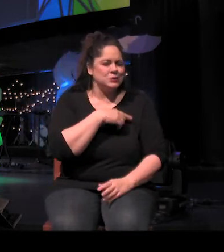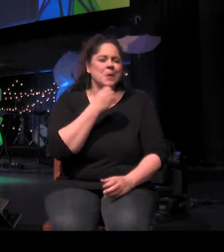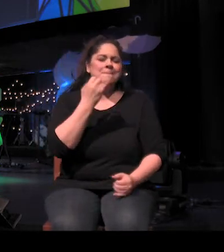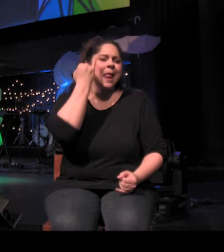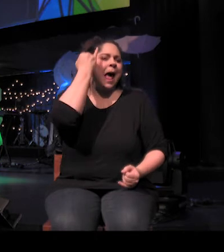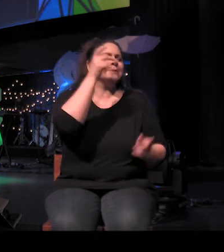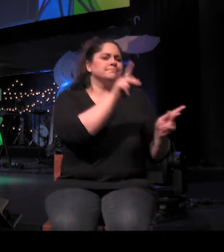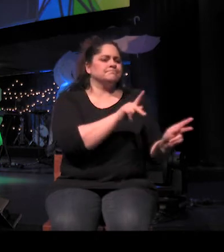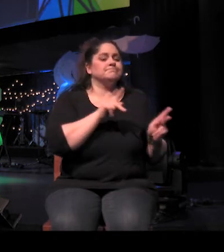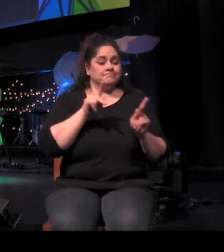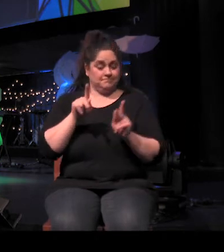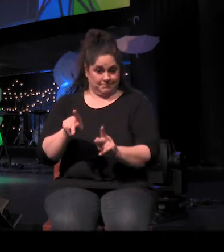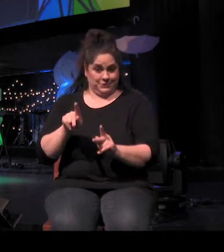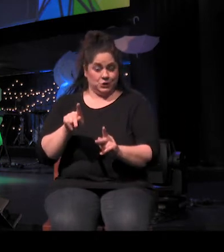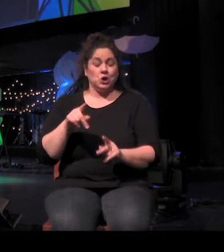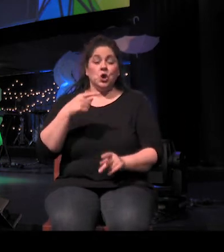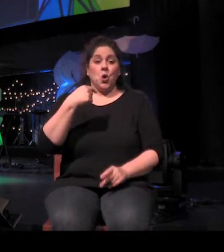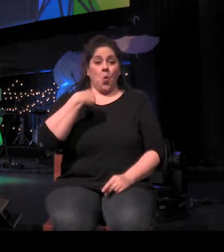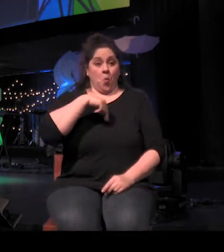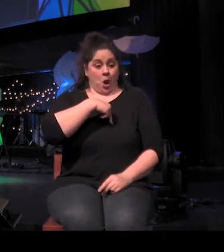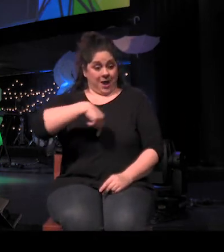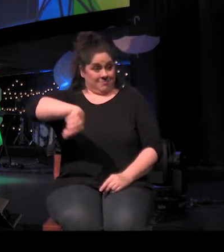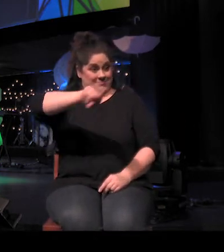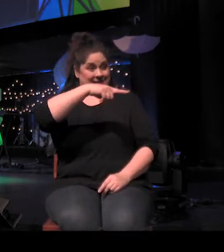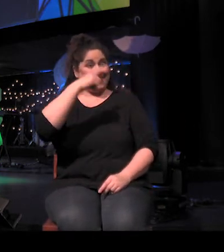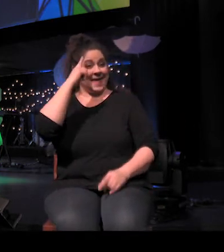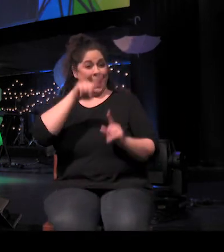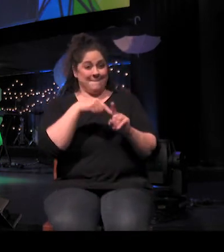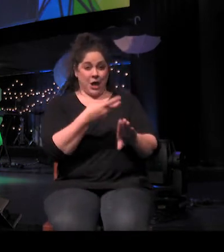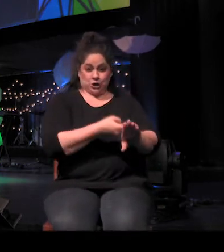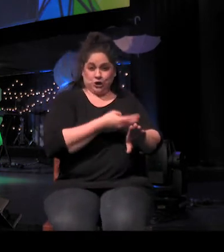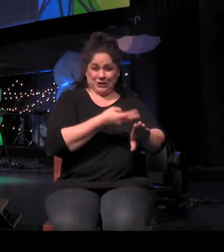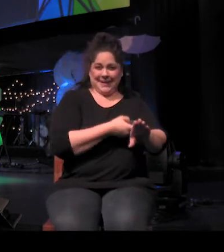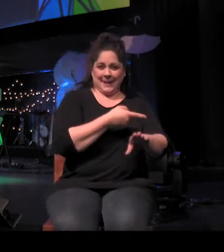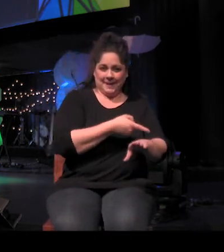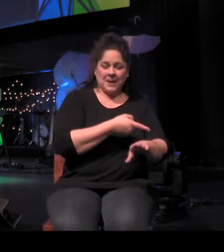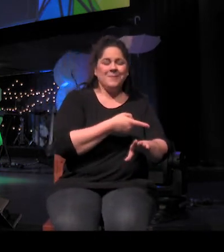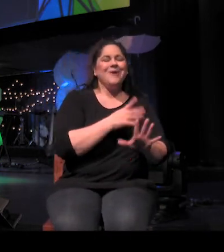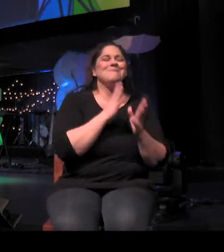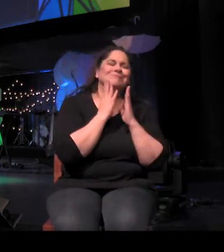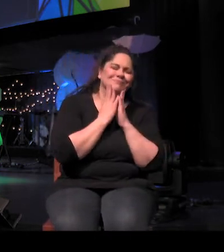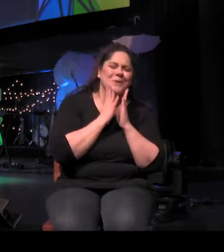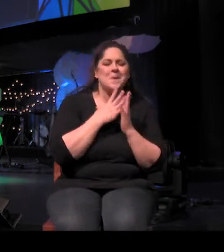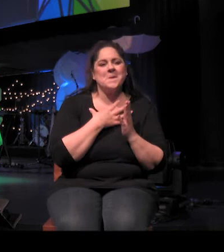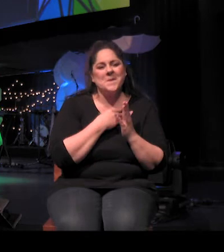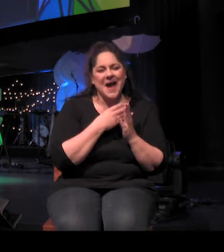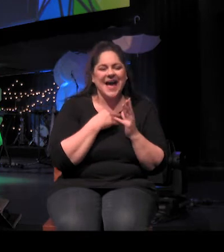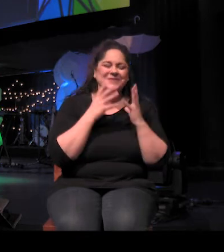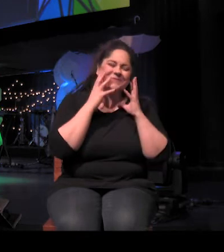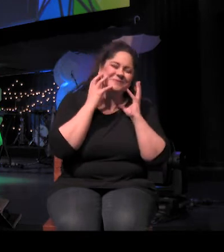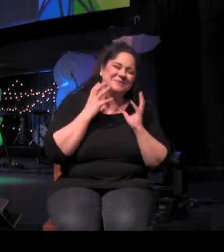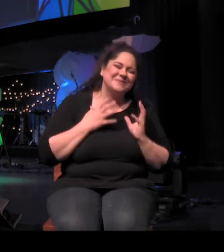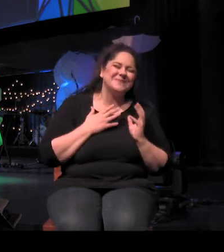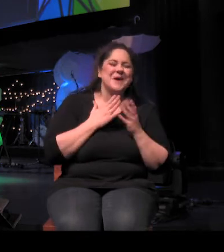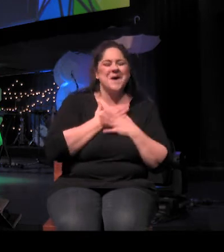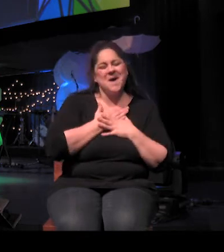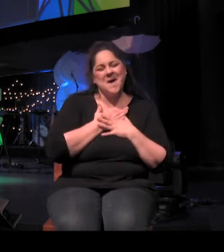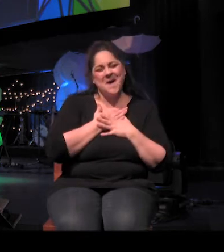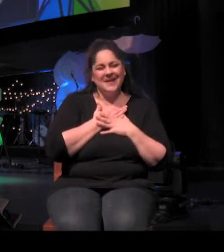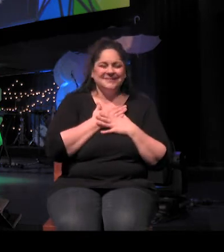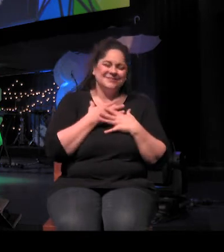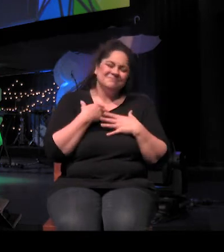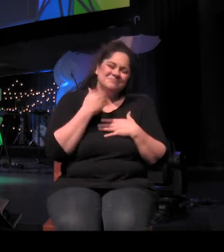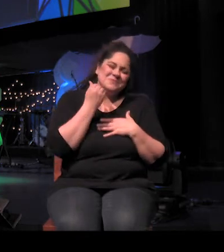times. And when you and I think of sheep, we probably think of white, fluffy animals, warm and fuzzy, you